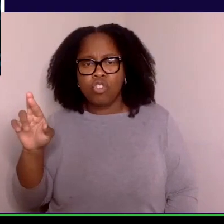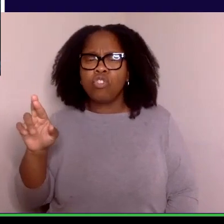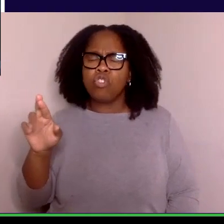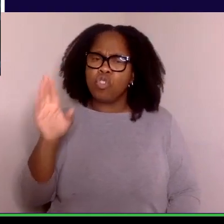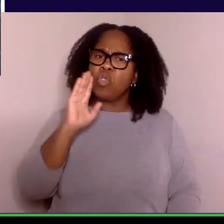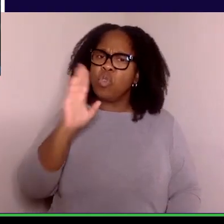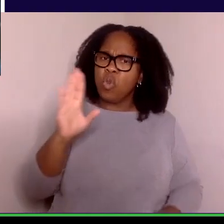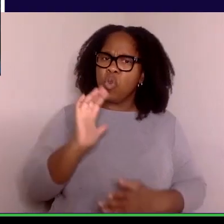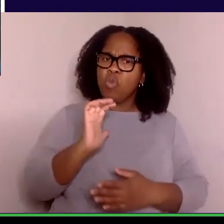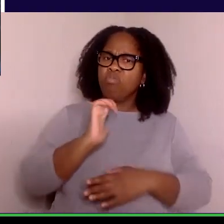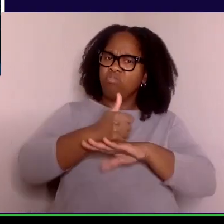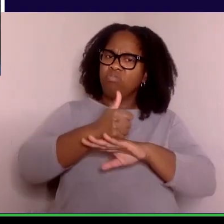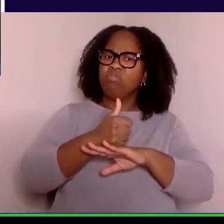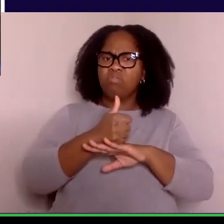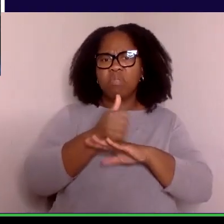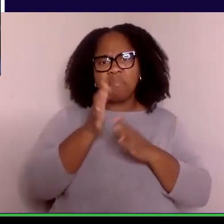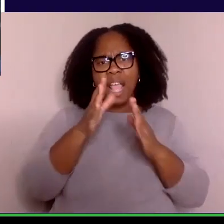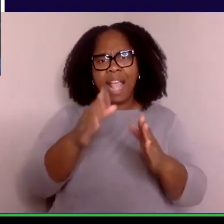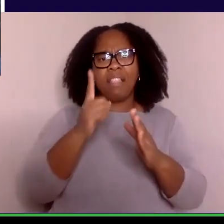link in the chat below.